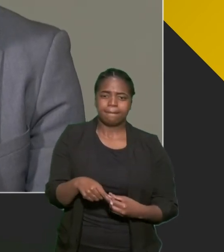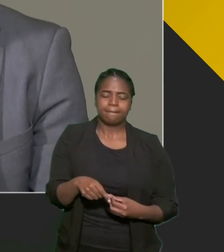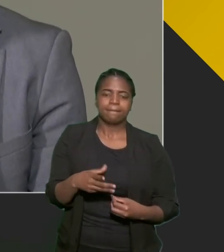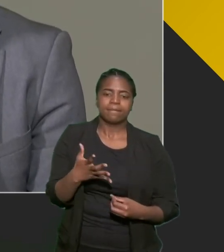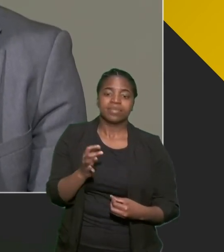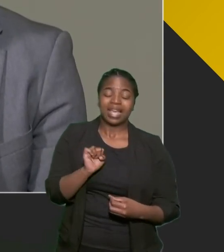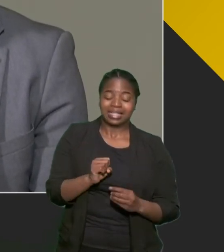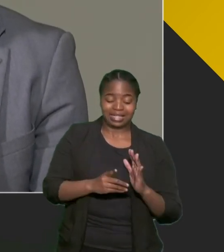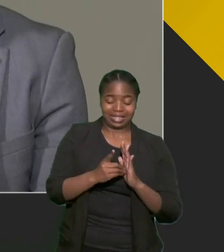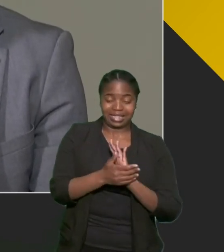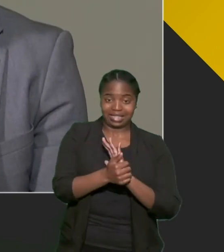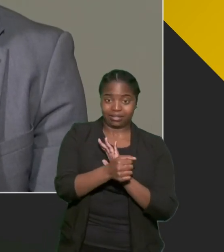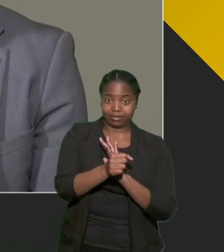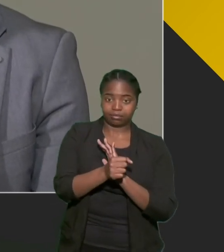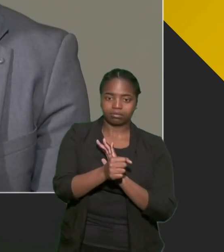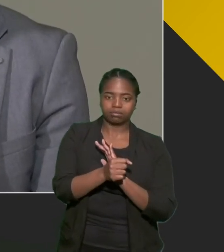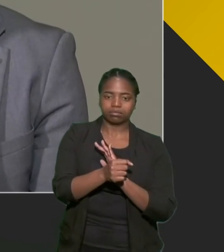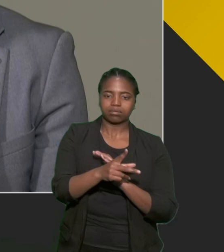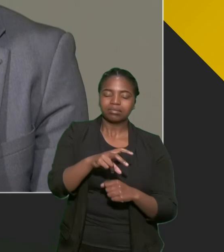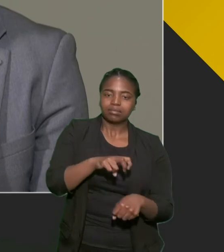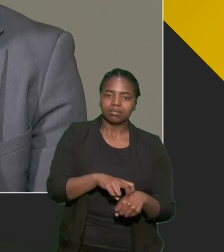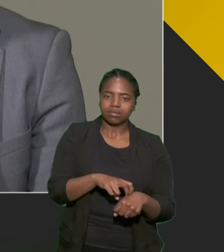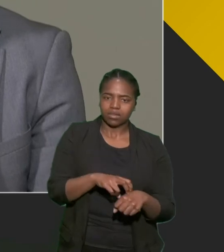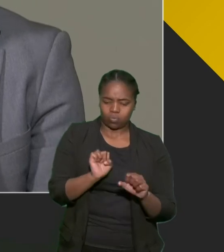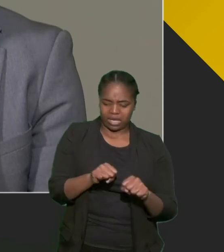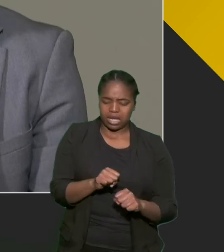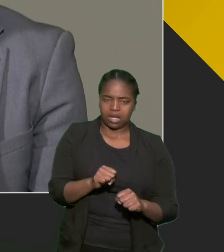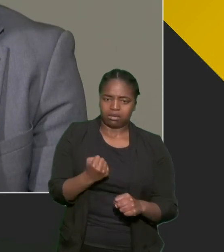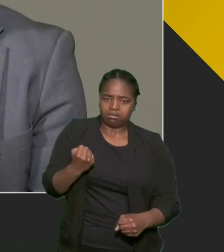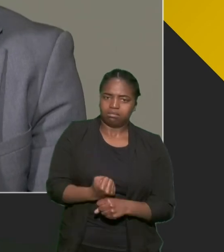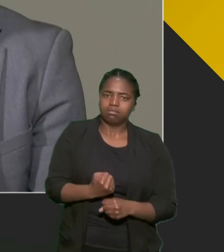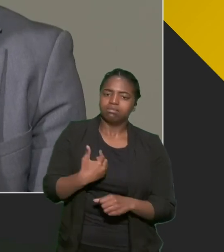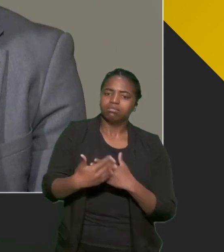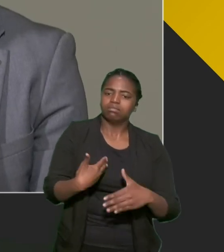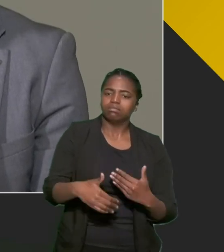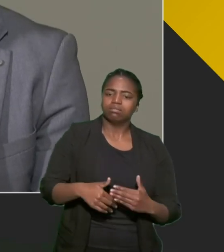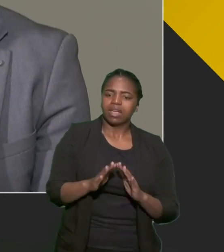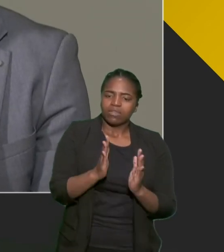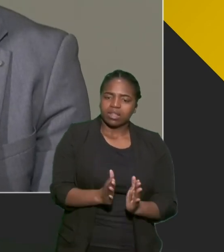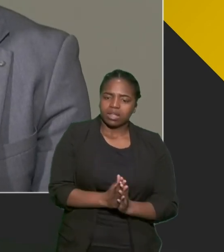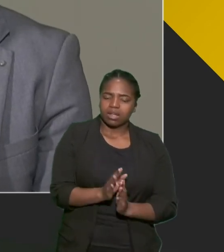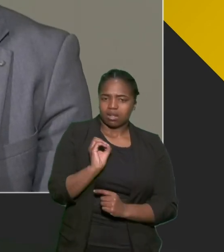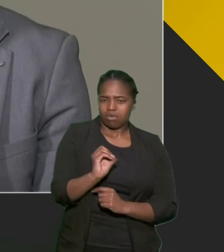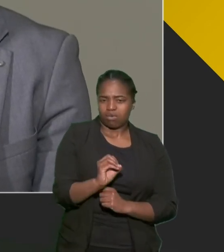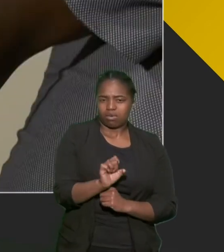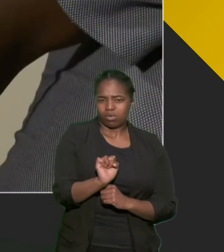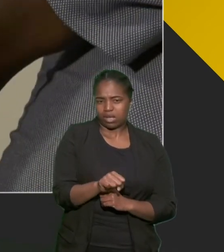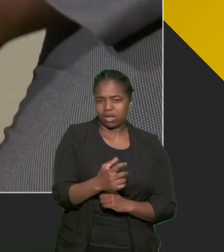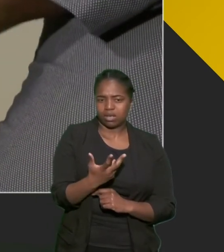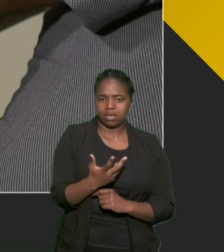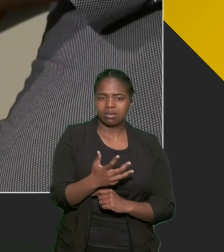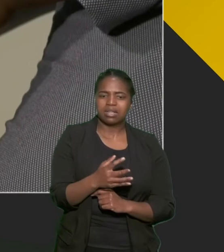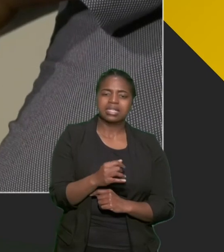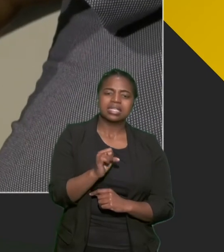of developing skills that are needed to be able to process everything that is raw that we have as African people.